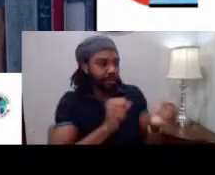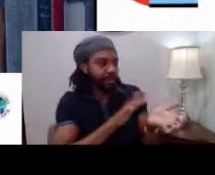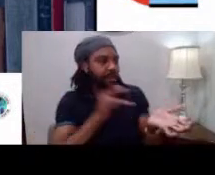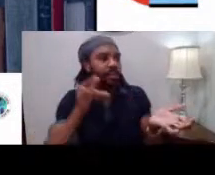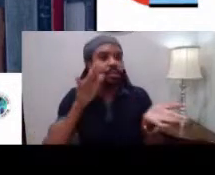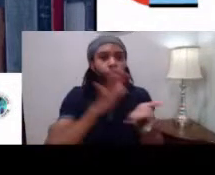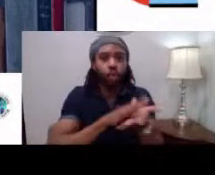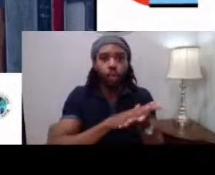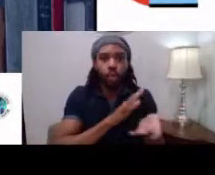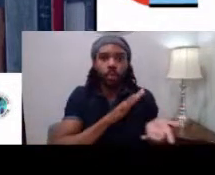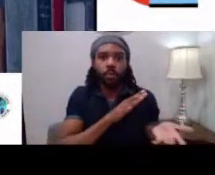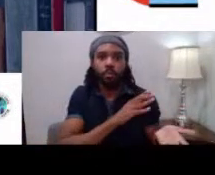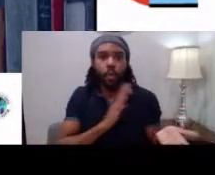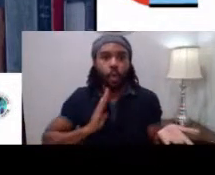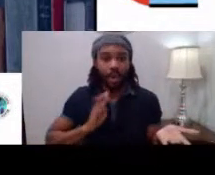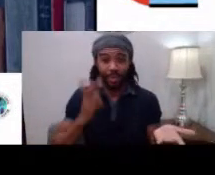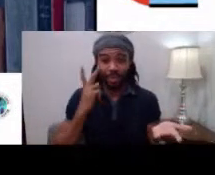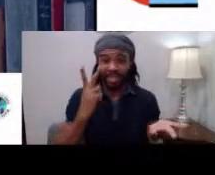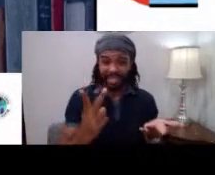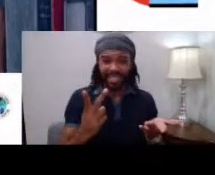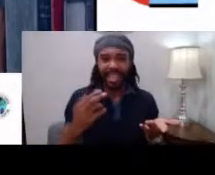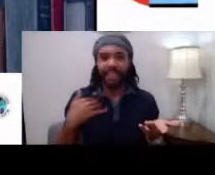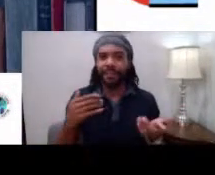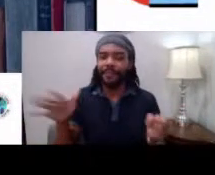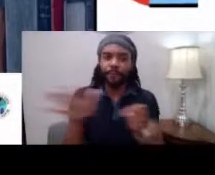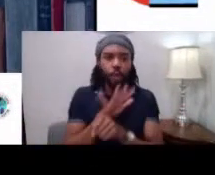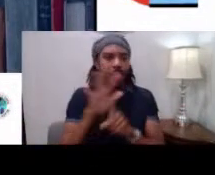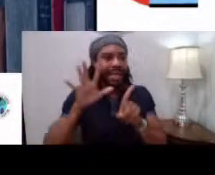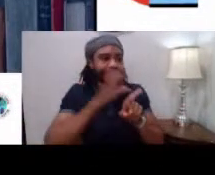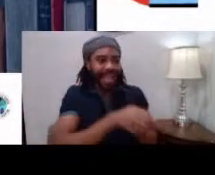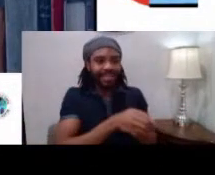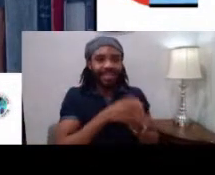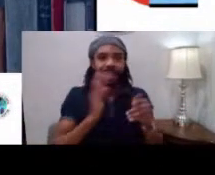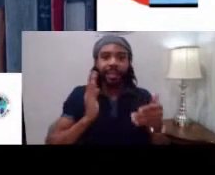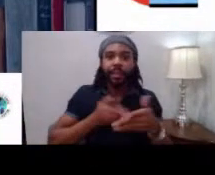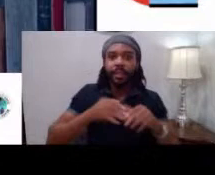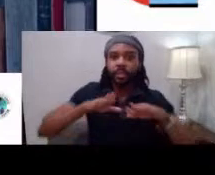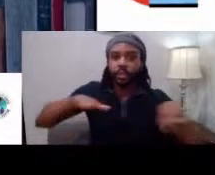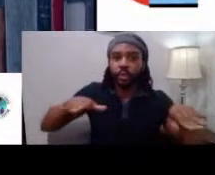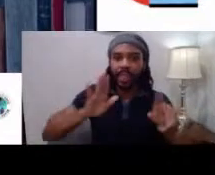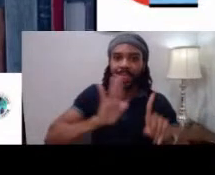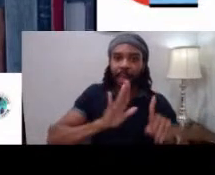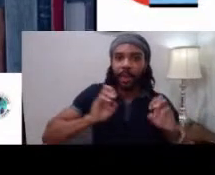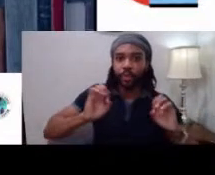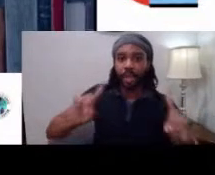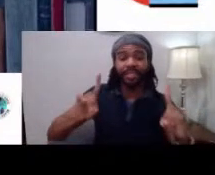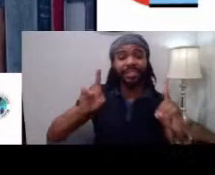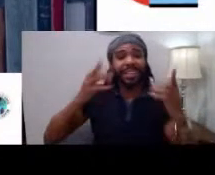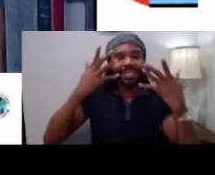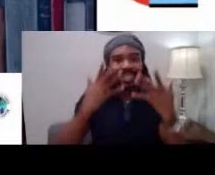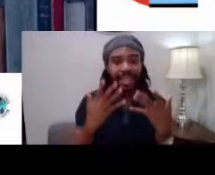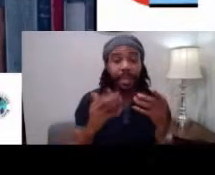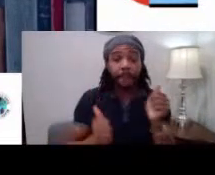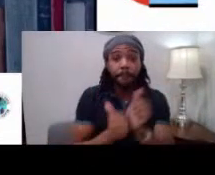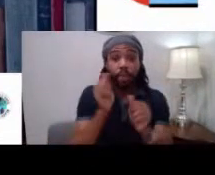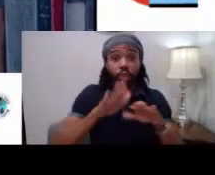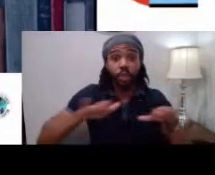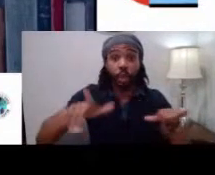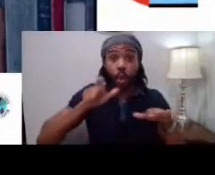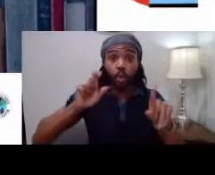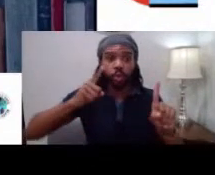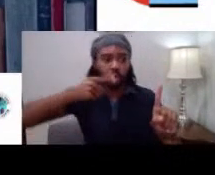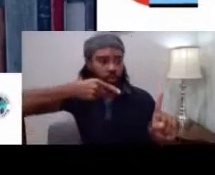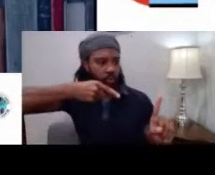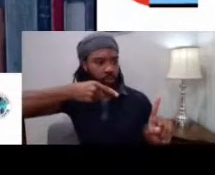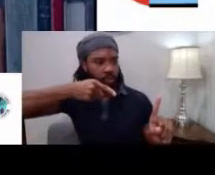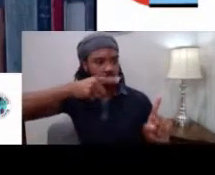you've heard, a full-out attack on our kids' education. And sadly, the children most often targeted and attacked by these